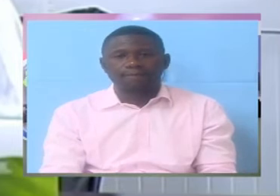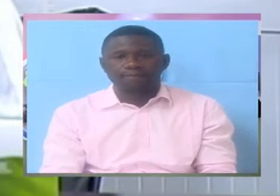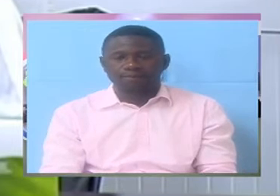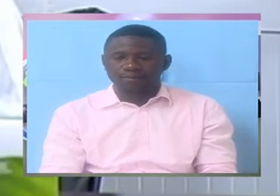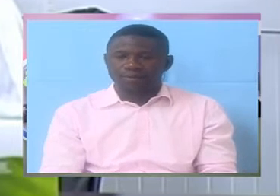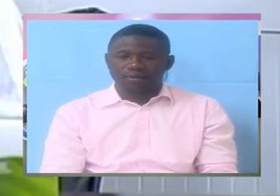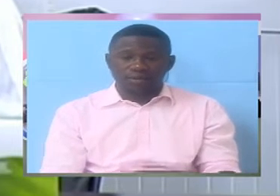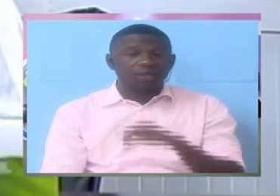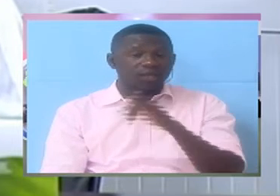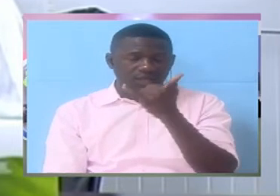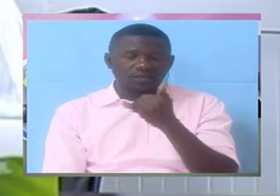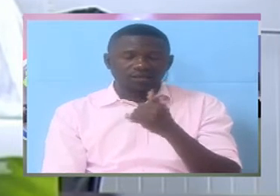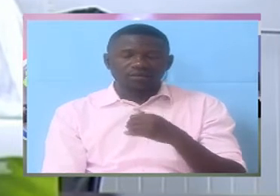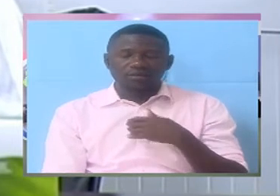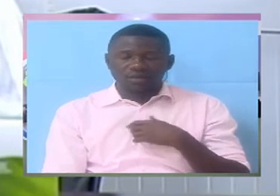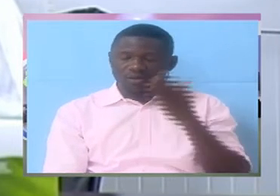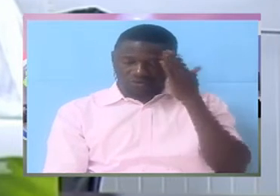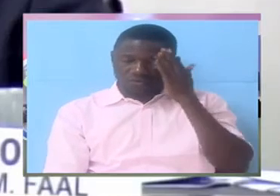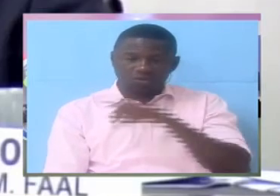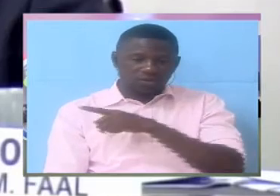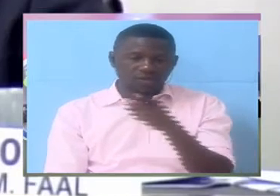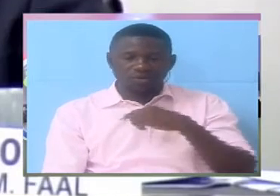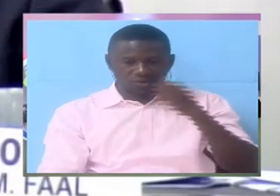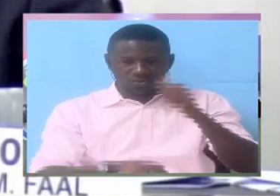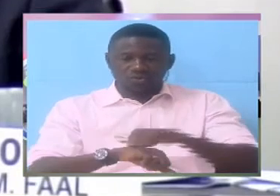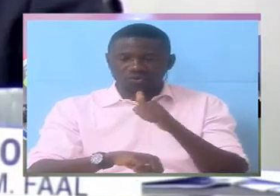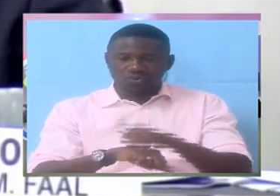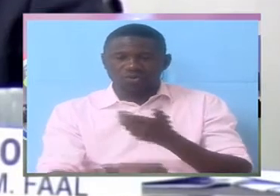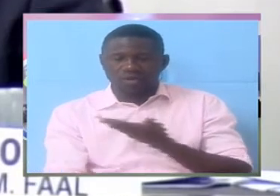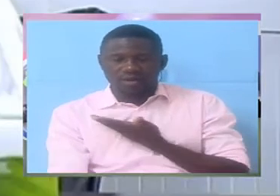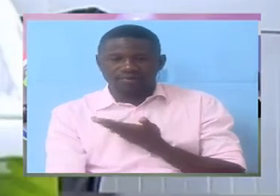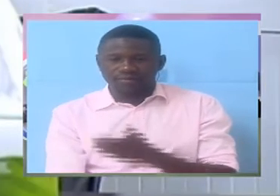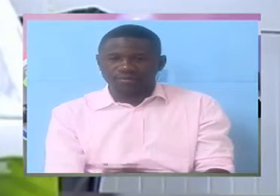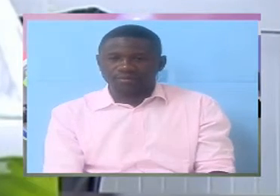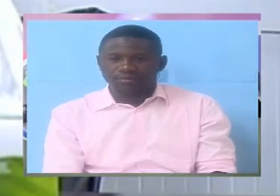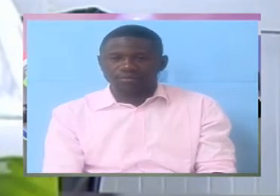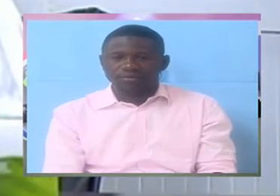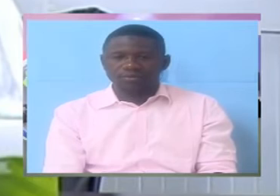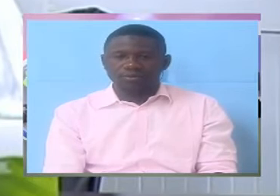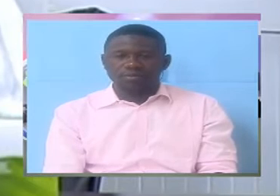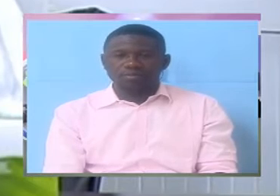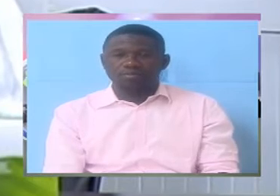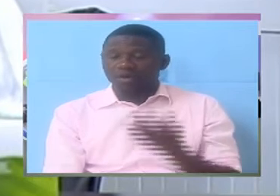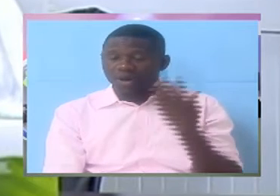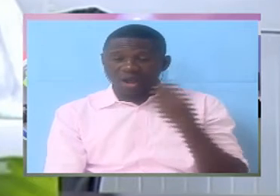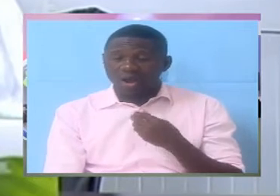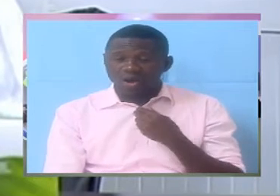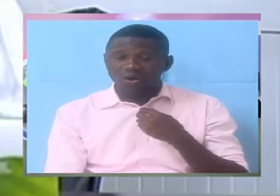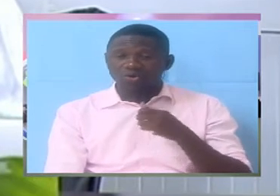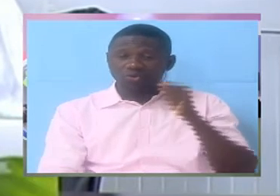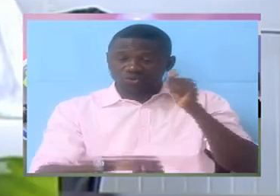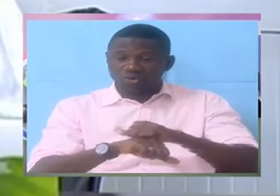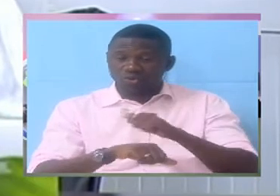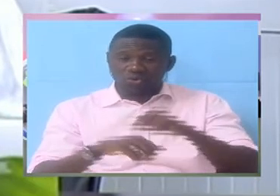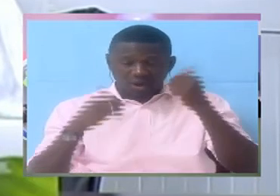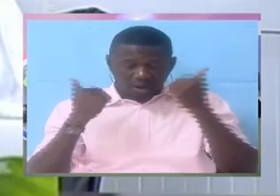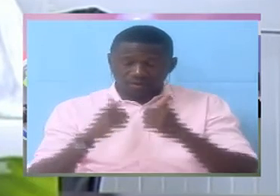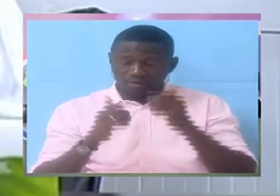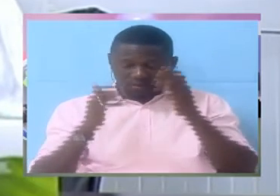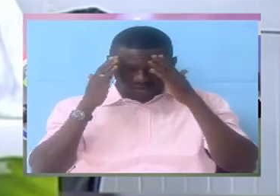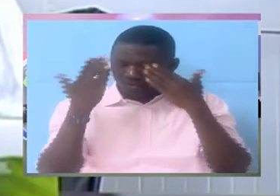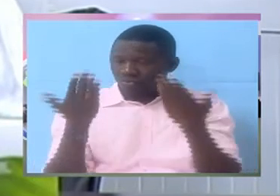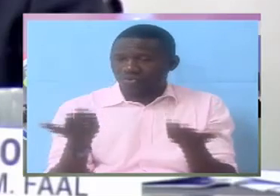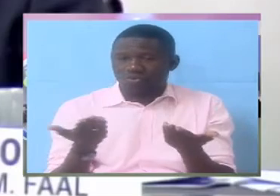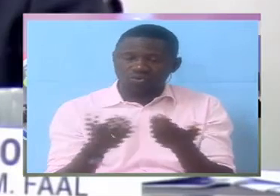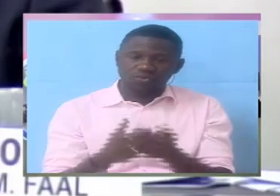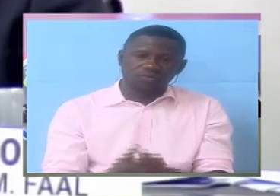were tortured. Ah, ye tajire yale de. But the extent of the torture, I don't know. Bari tajire yata atafada ntadami